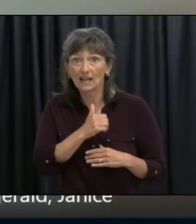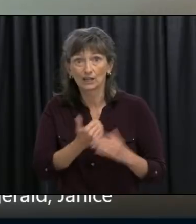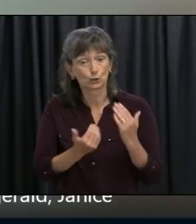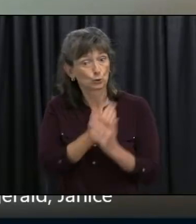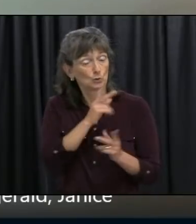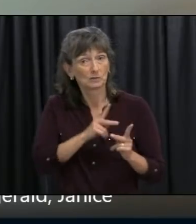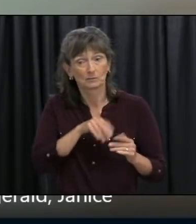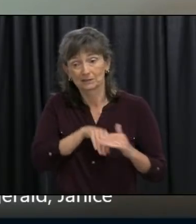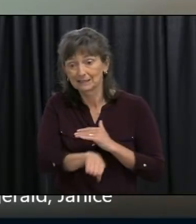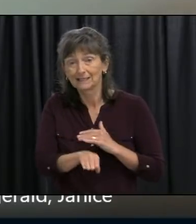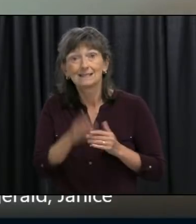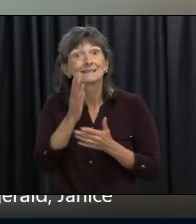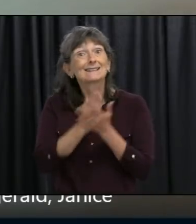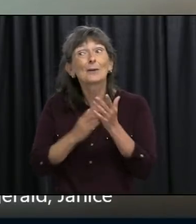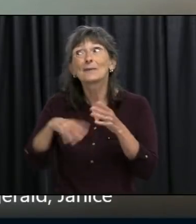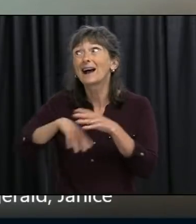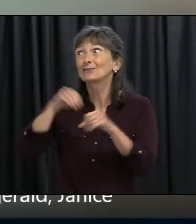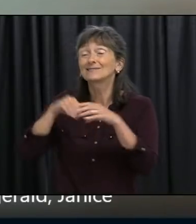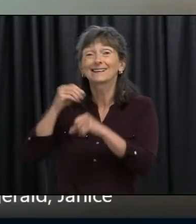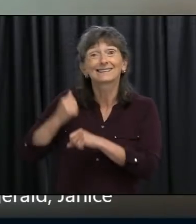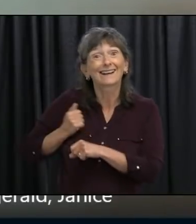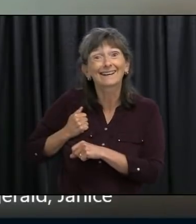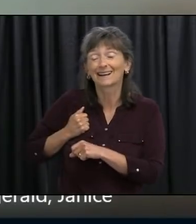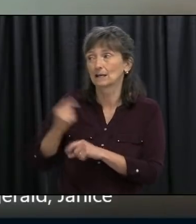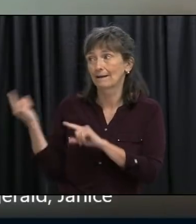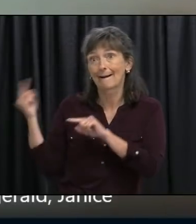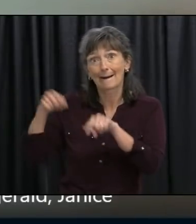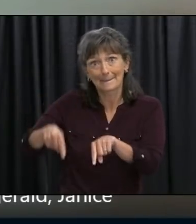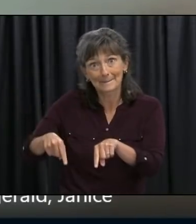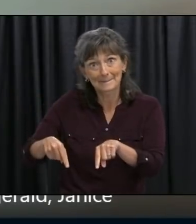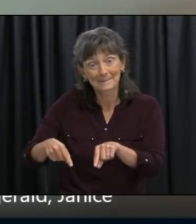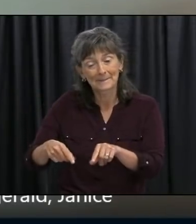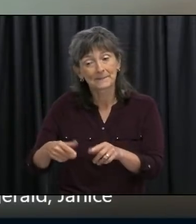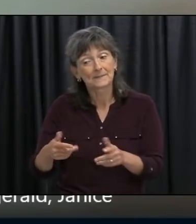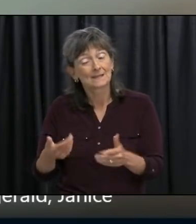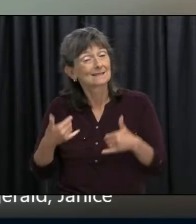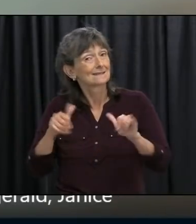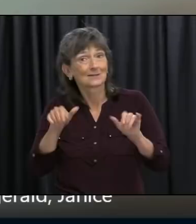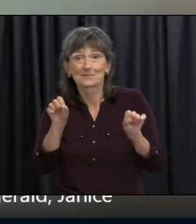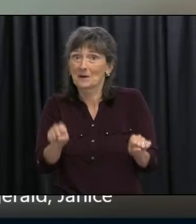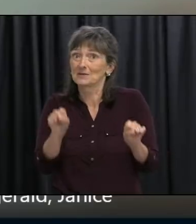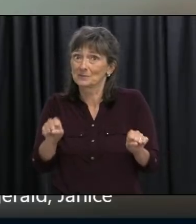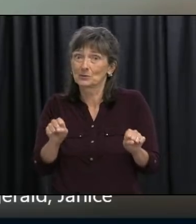of the country, who are coming from outside of the country. So it is quite possible